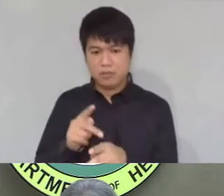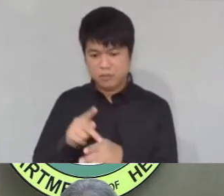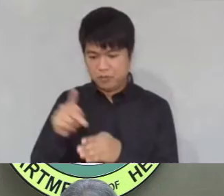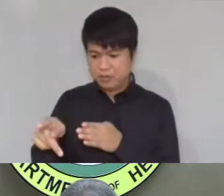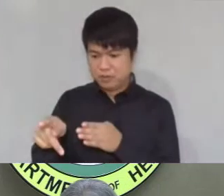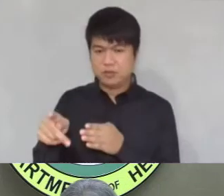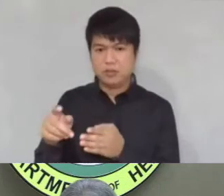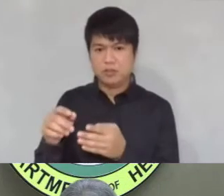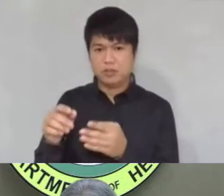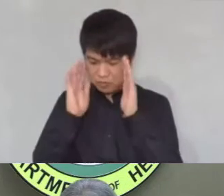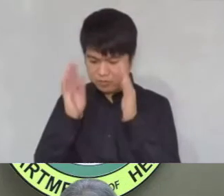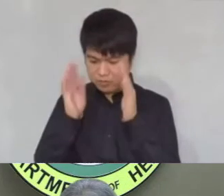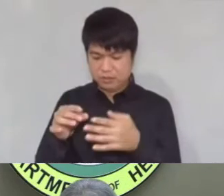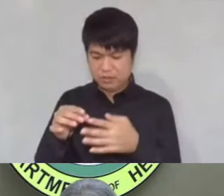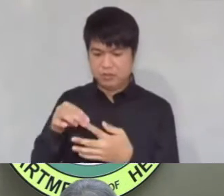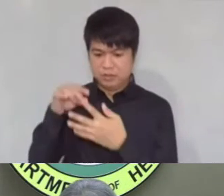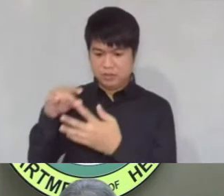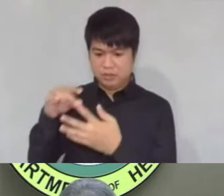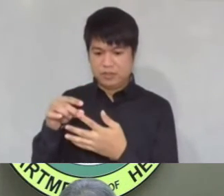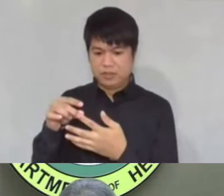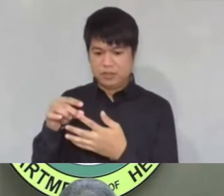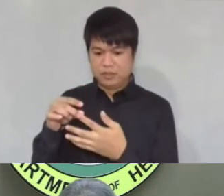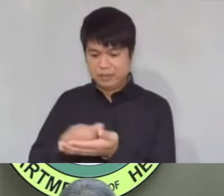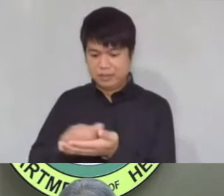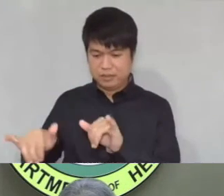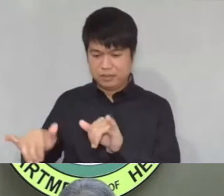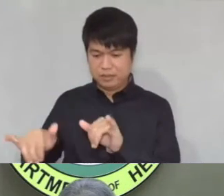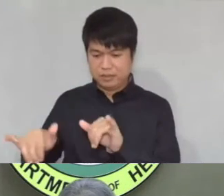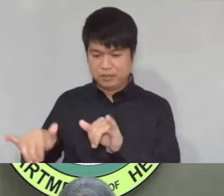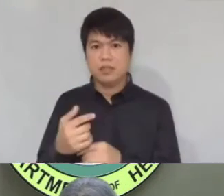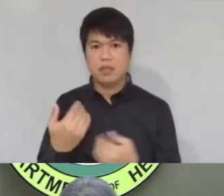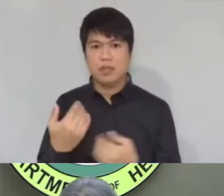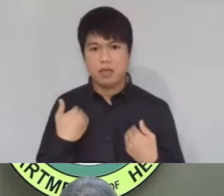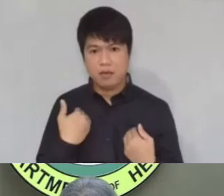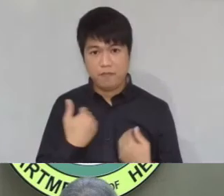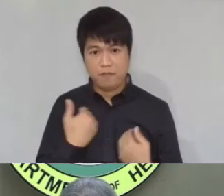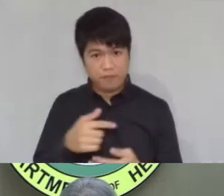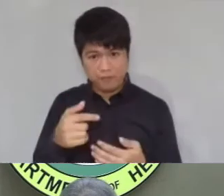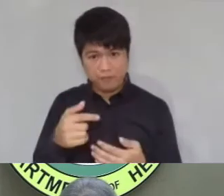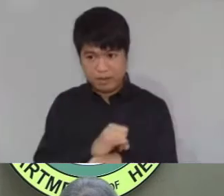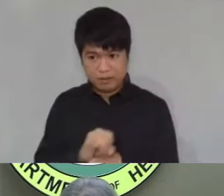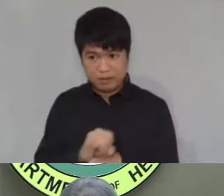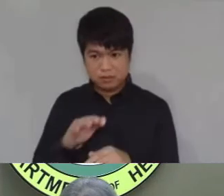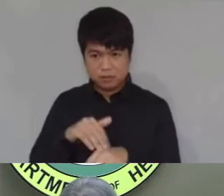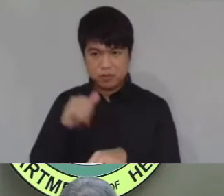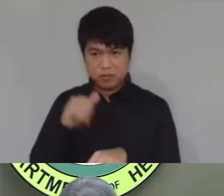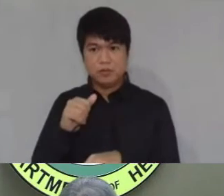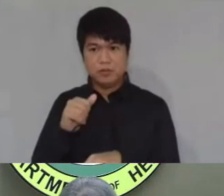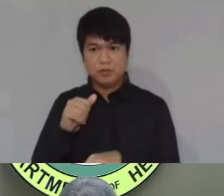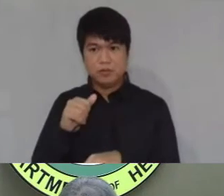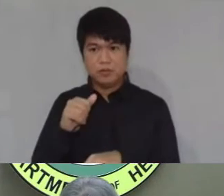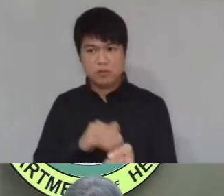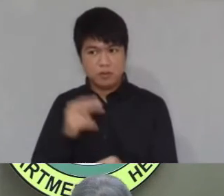as profession-specific or specialty-specific practice standards? Are there any efforts? I will call Dr.